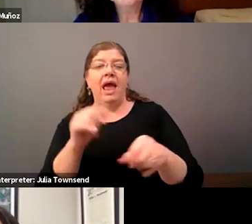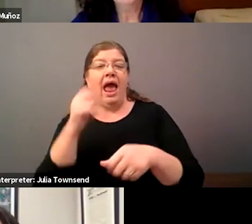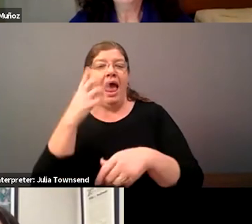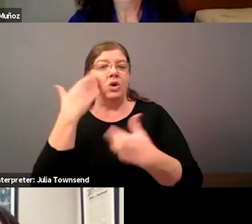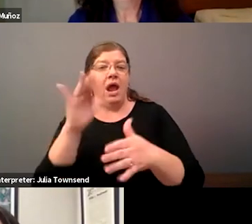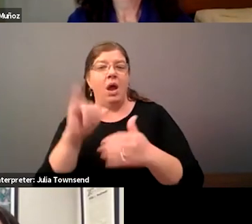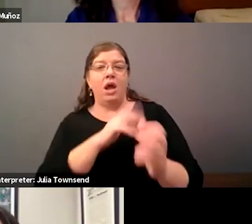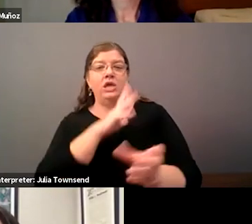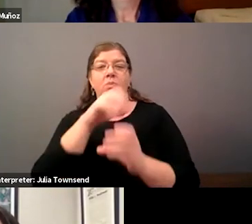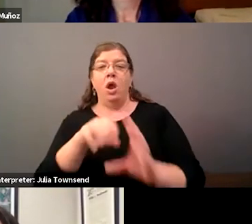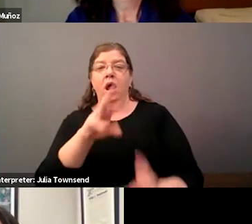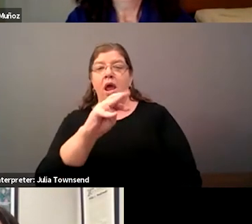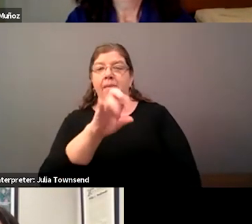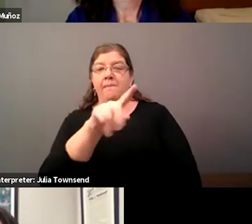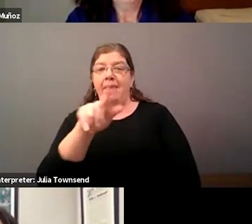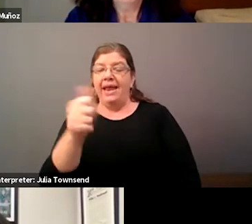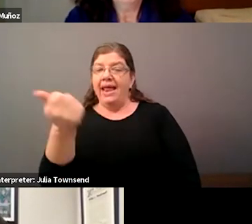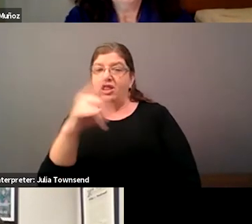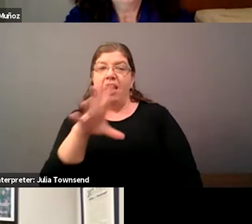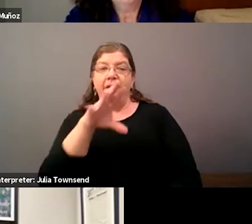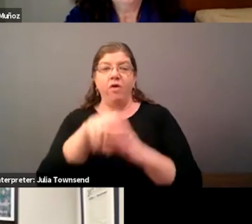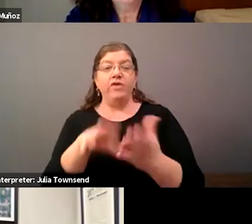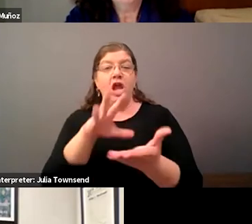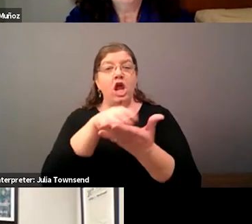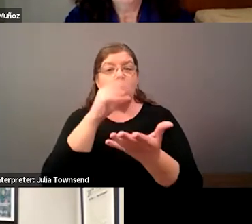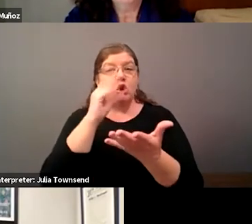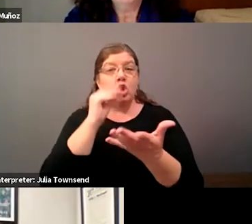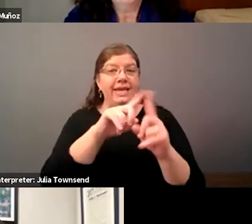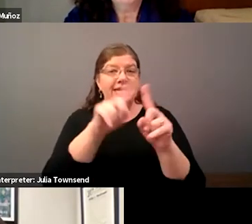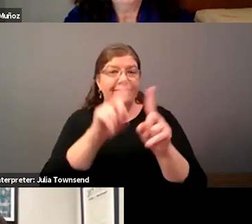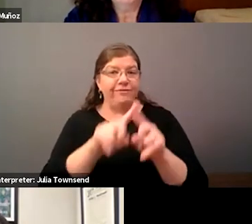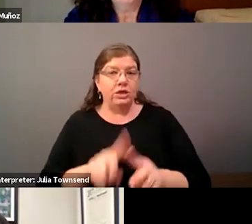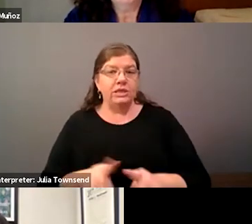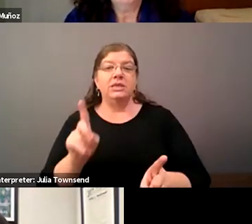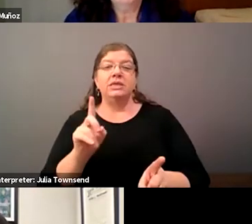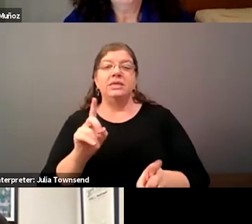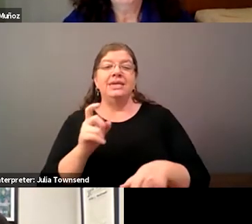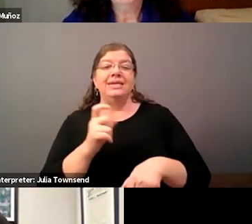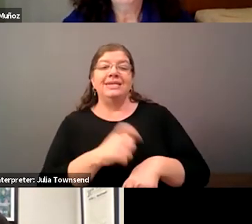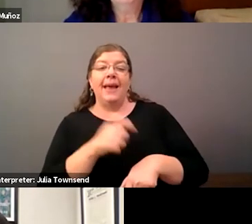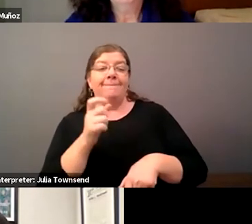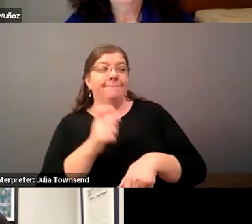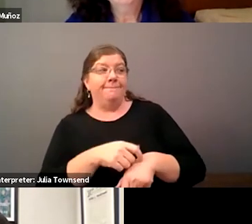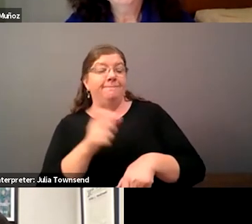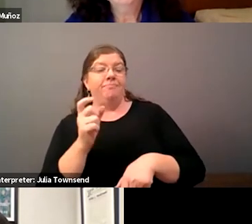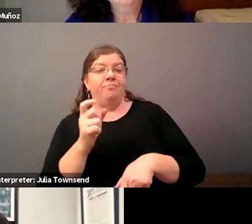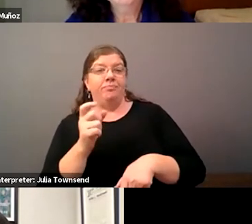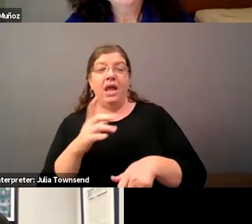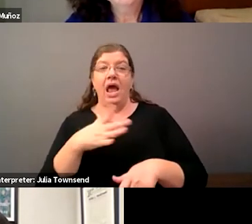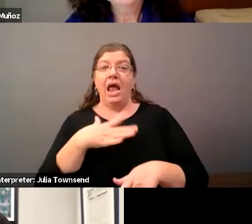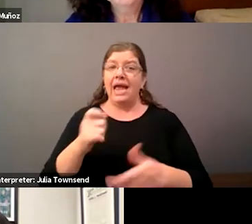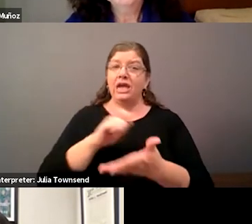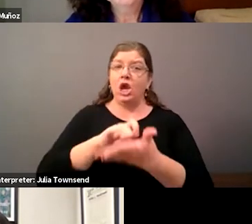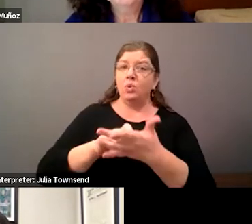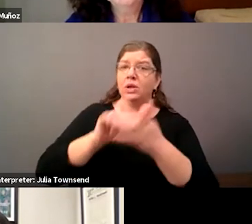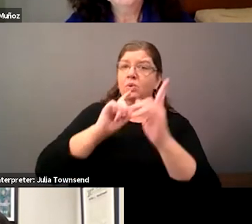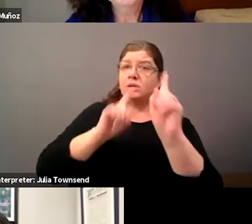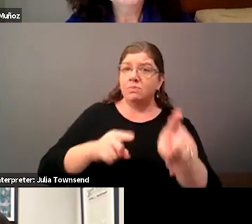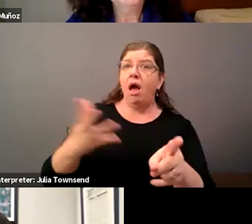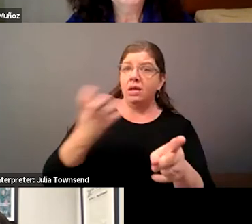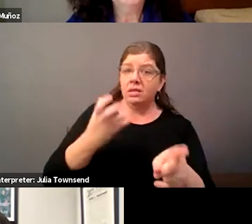meta anything involving learning differences and in these times and i really would like a written response thank